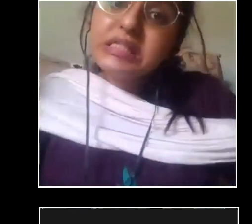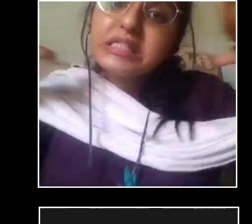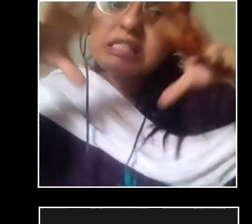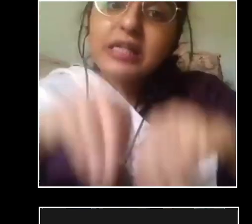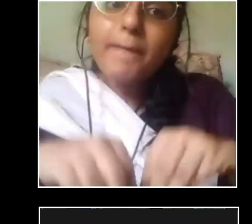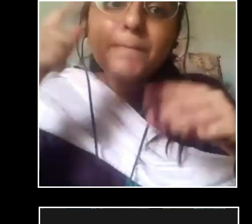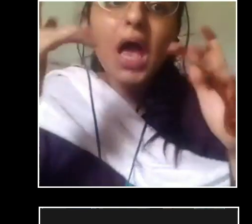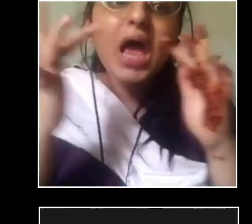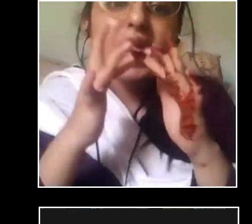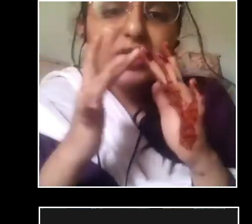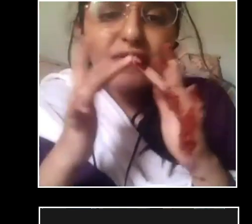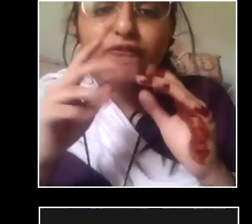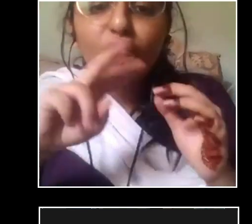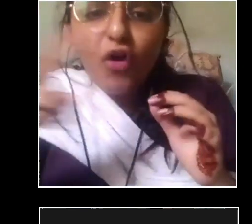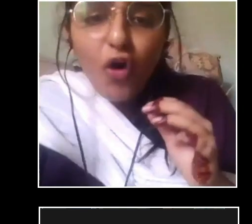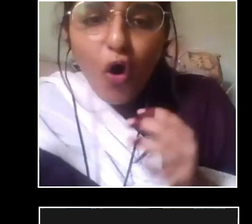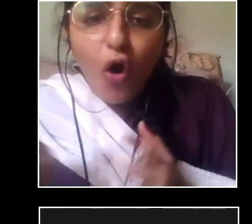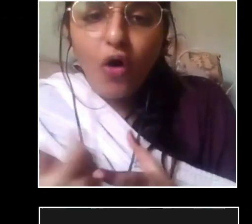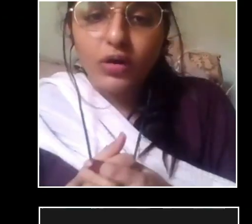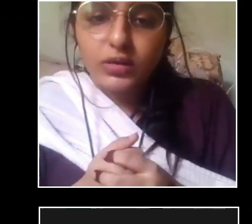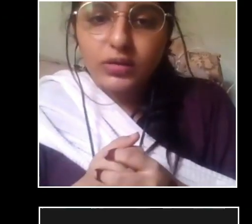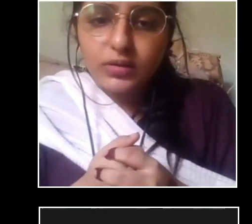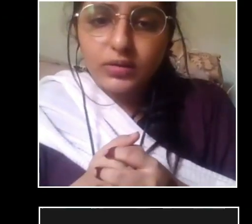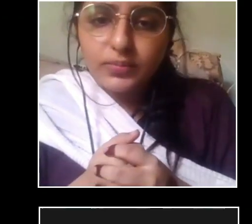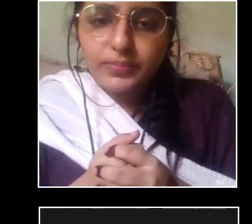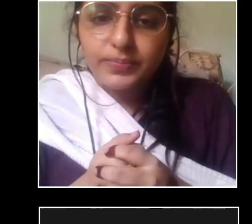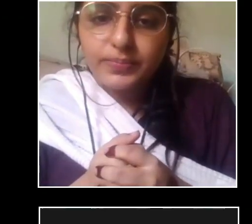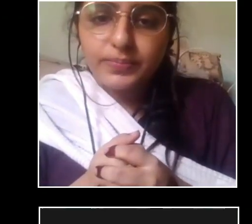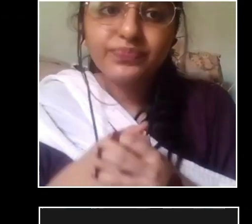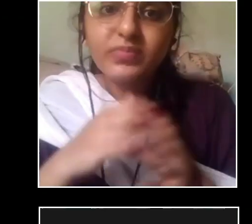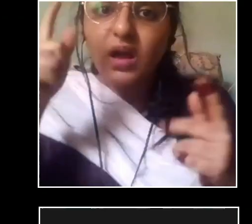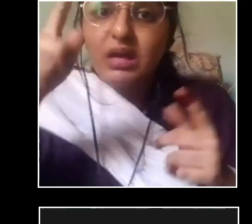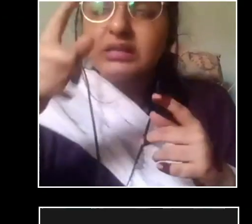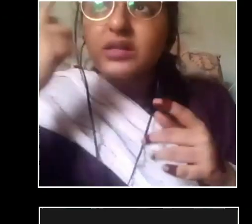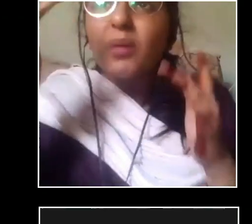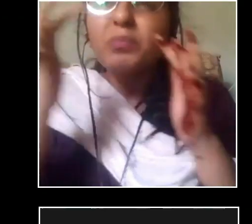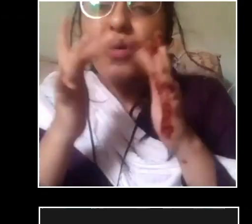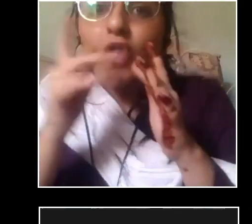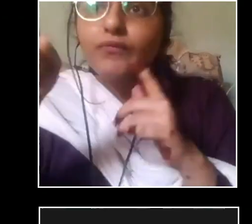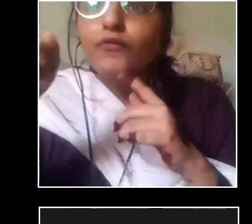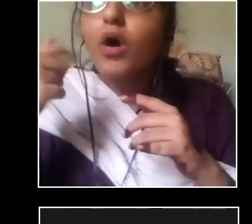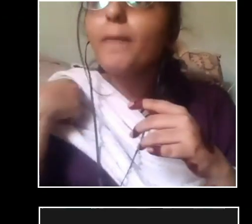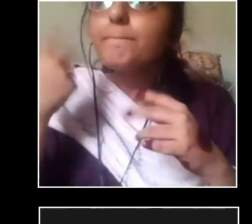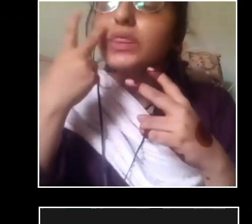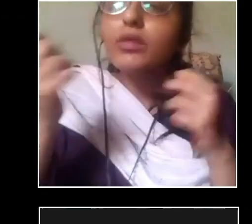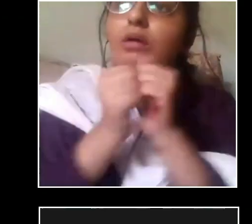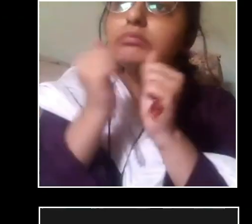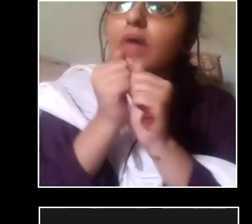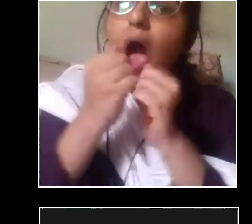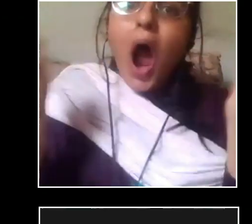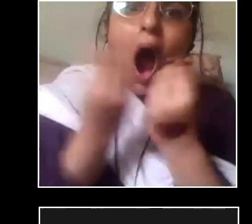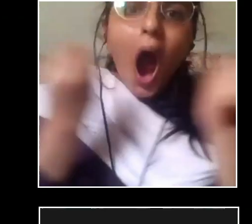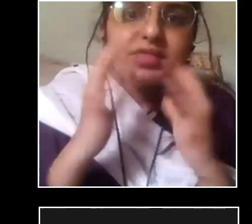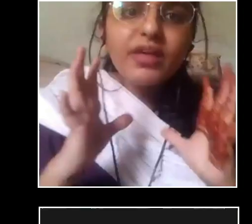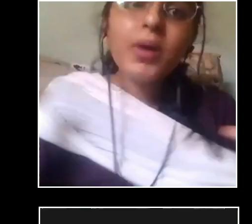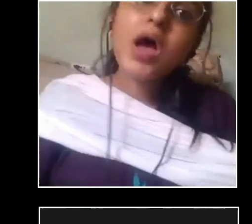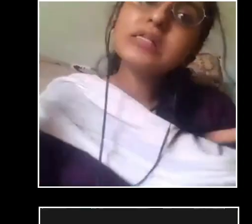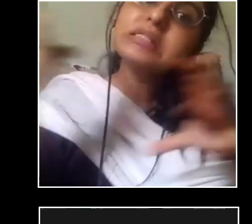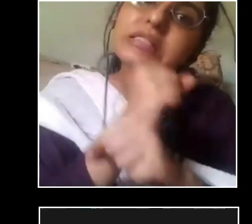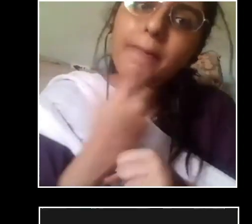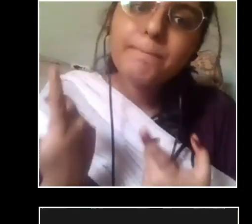digital technologies have made so many things possible, so many things enable for everyone, which would not have